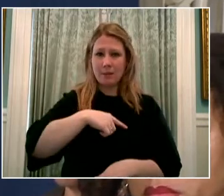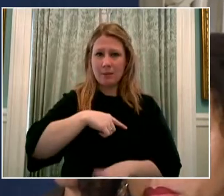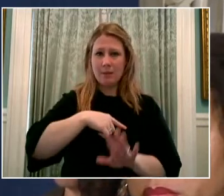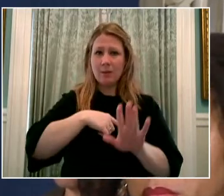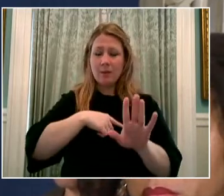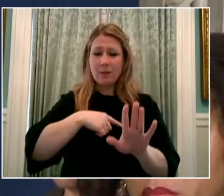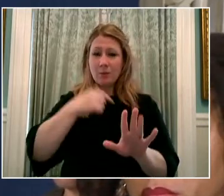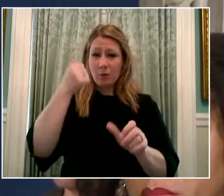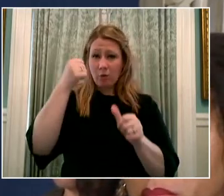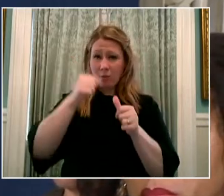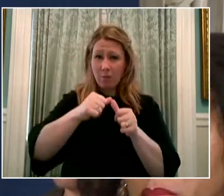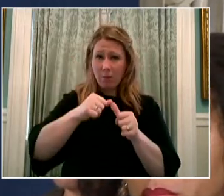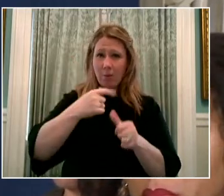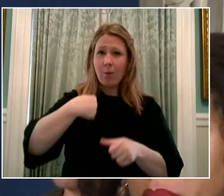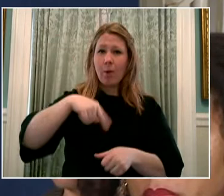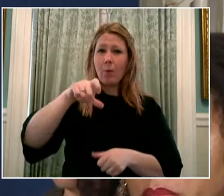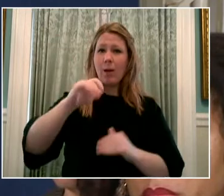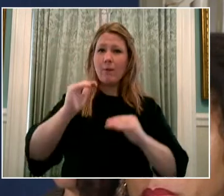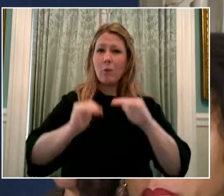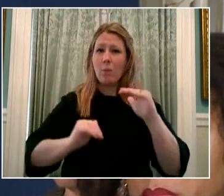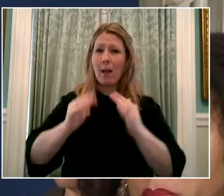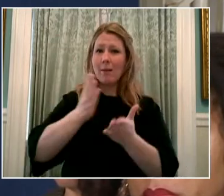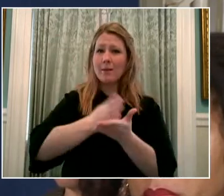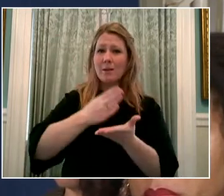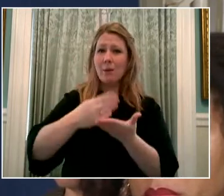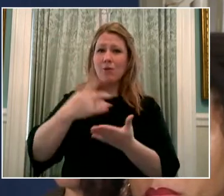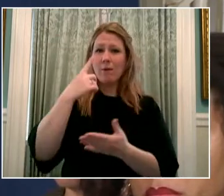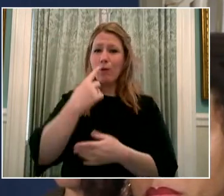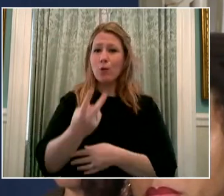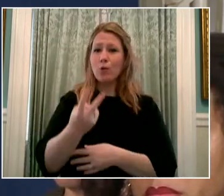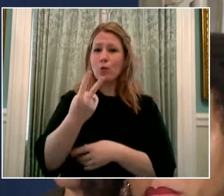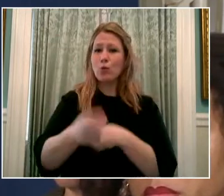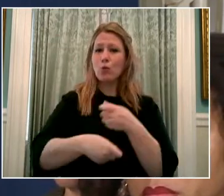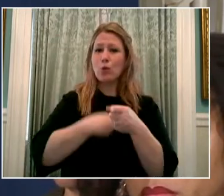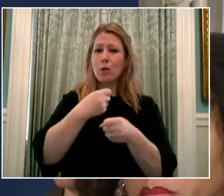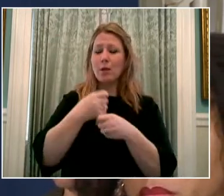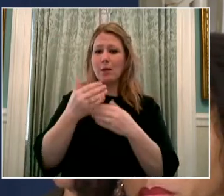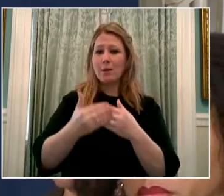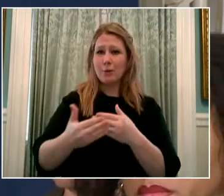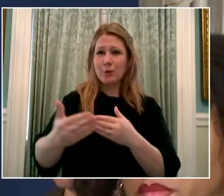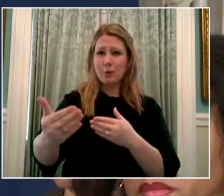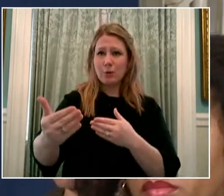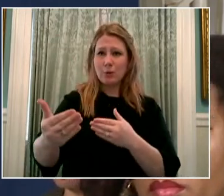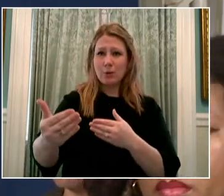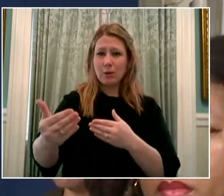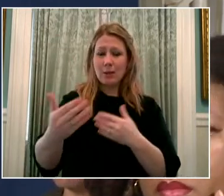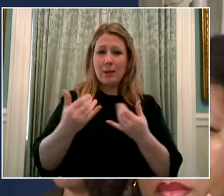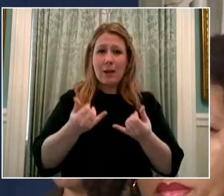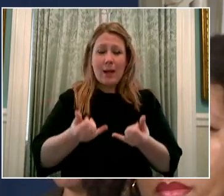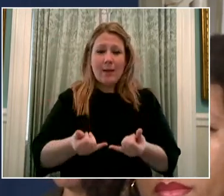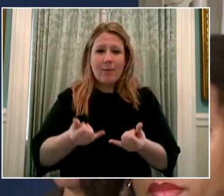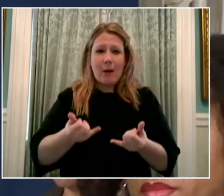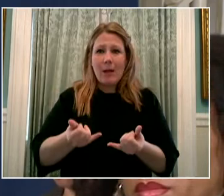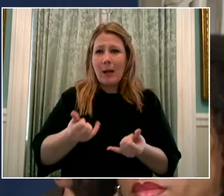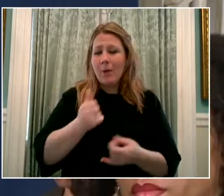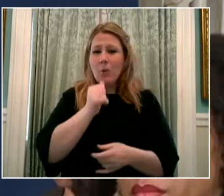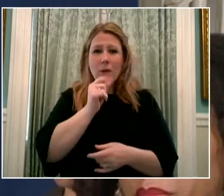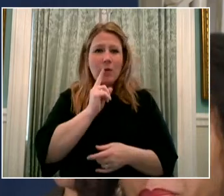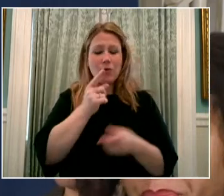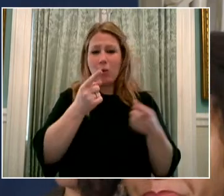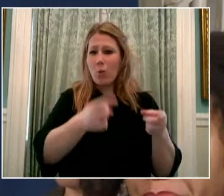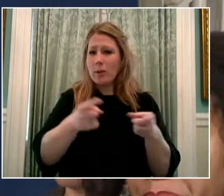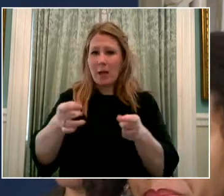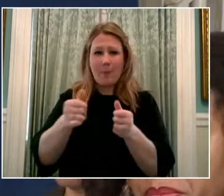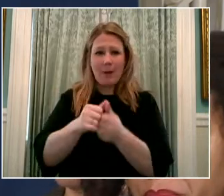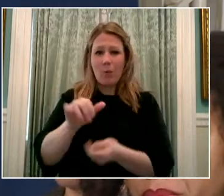for 2 years. And right now, we don't know exactly what's going to come out of Albany because of the extenders. And so JOC has